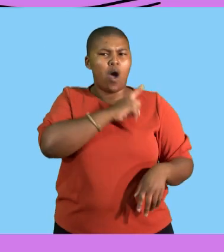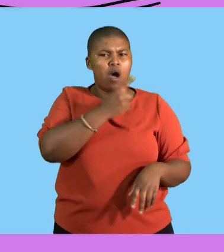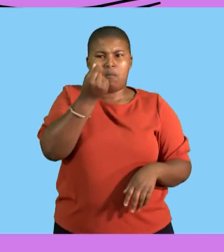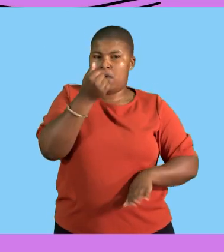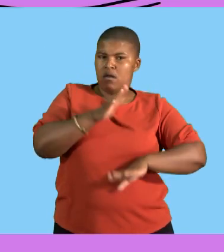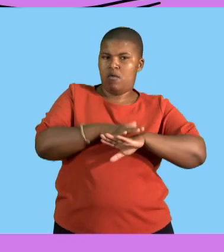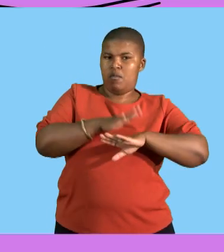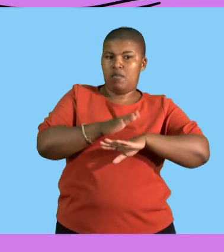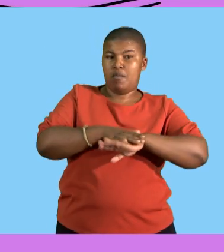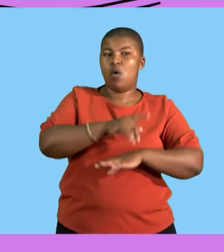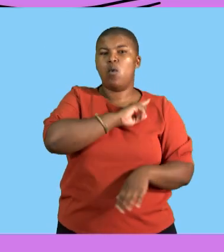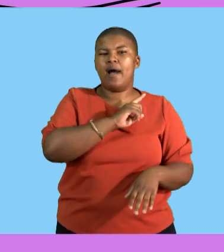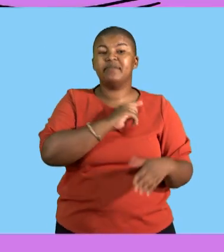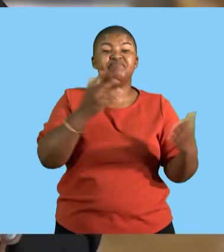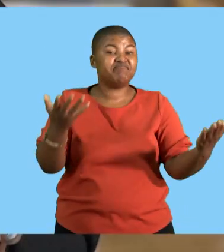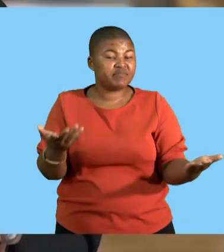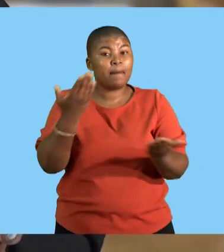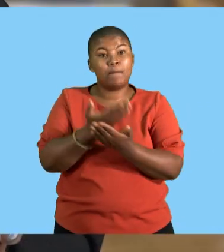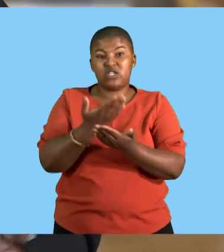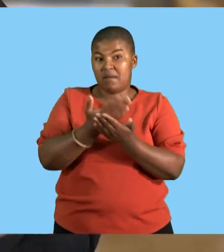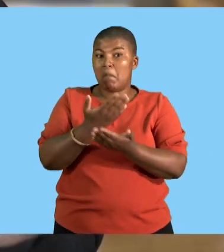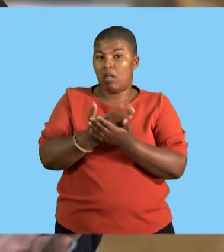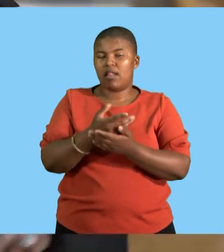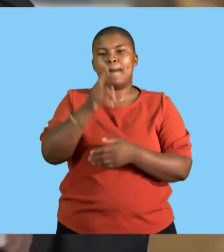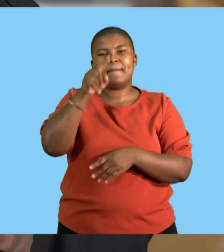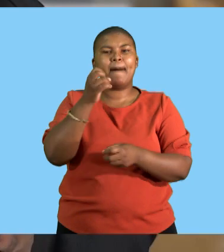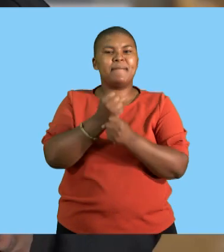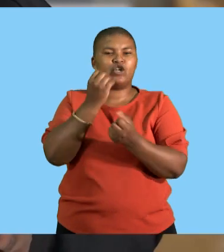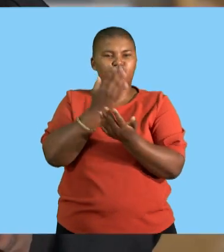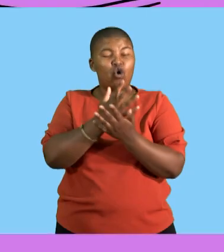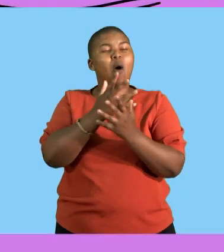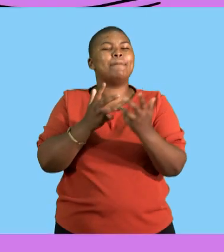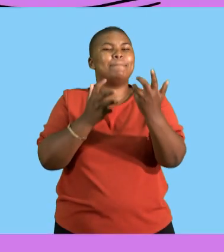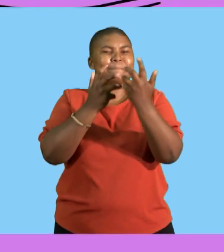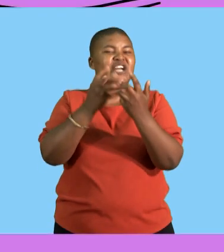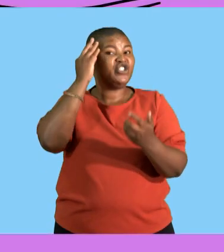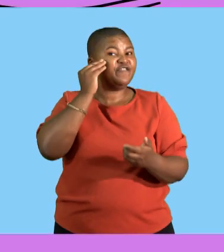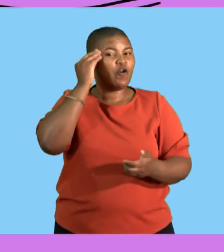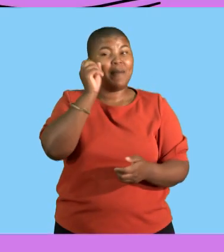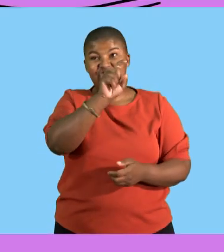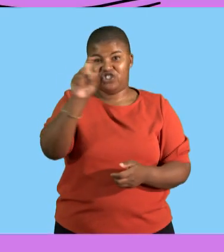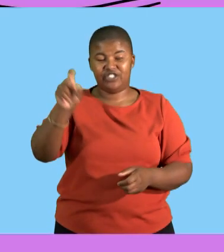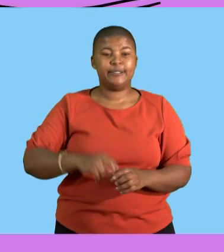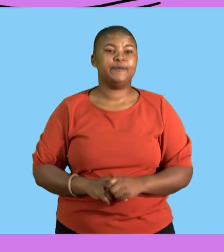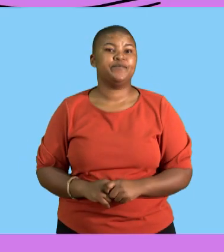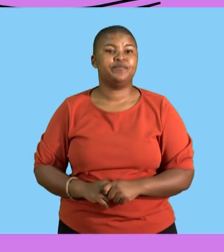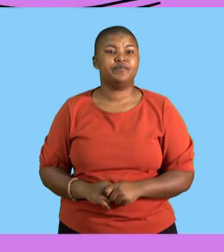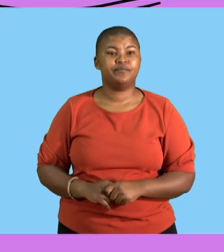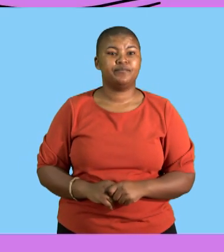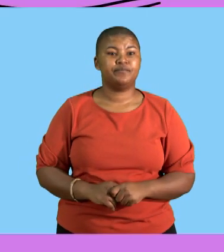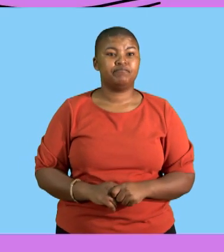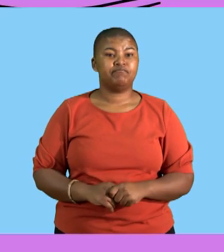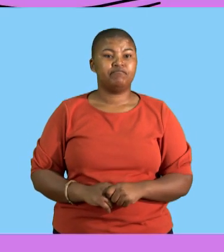possible reason, anything relevant to this context will be accepted. It might be people